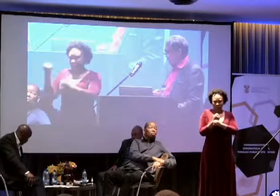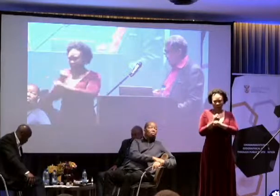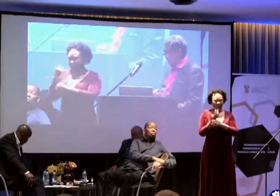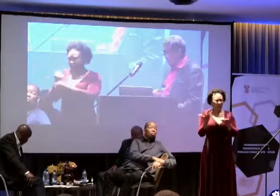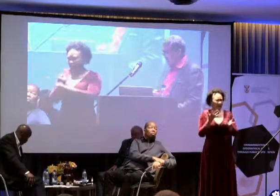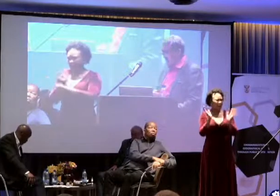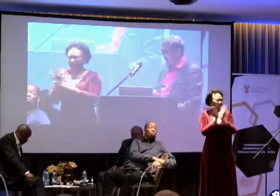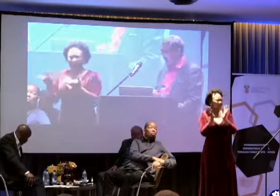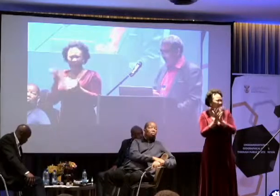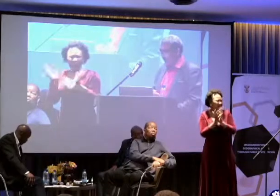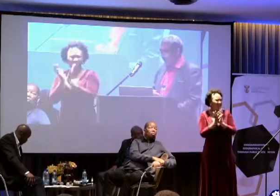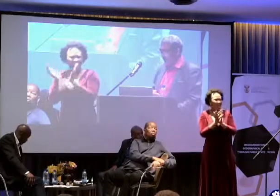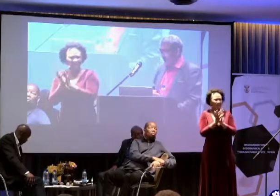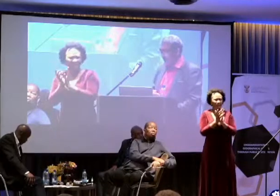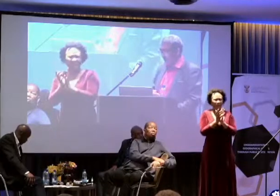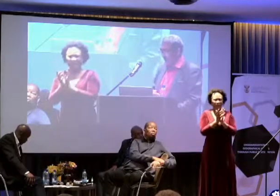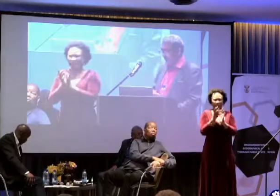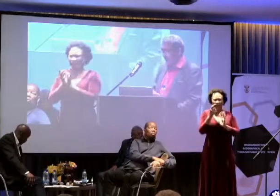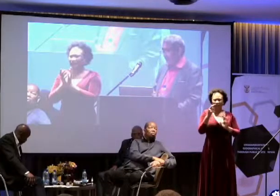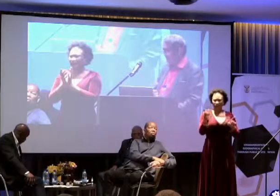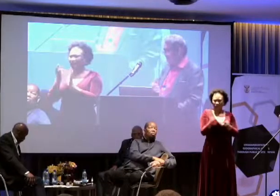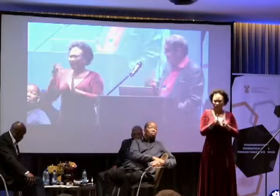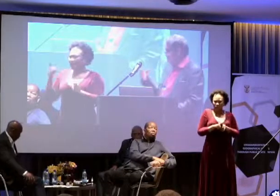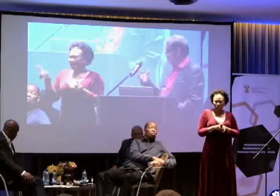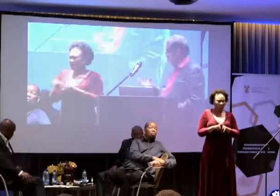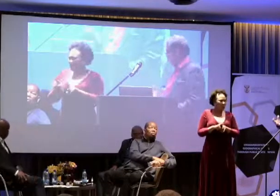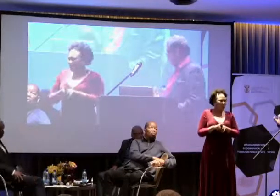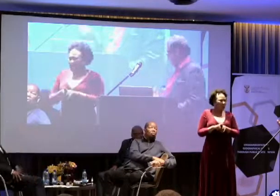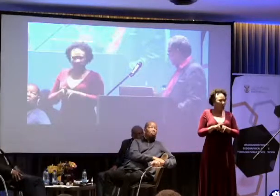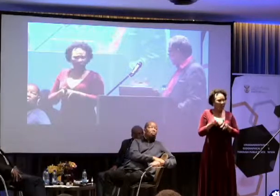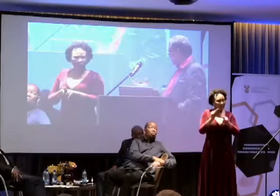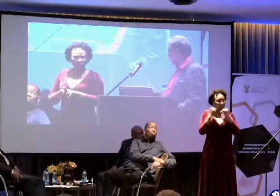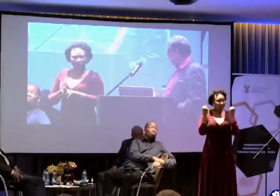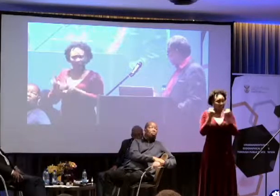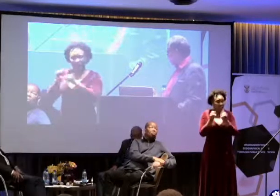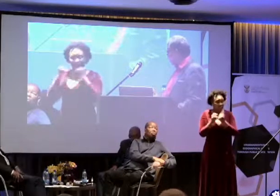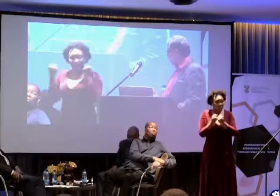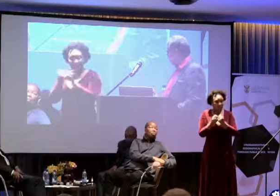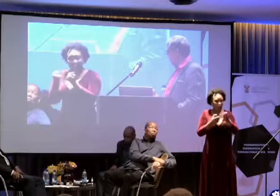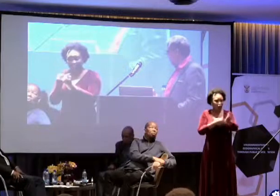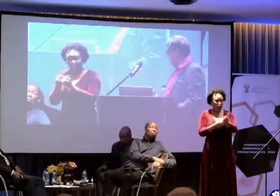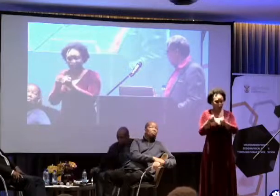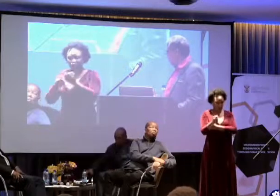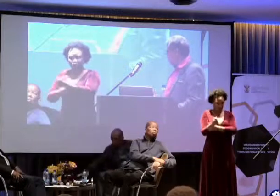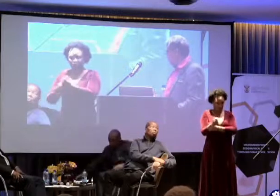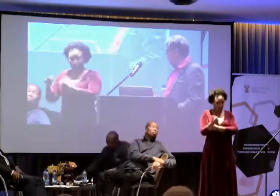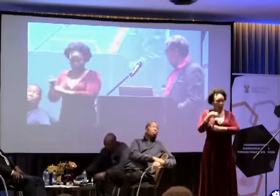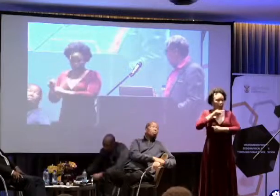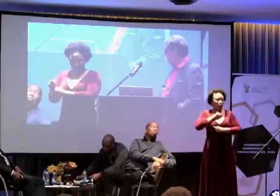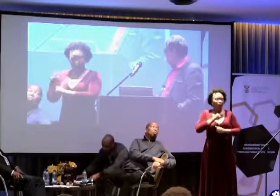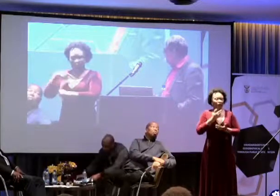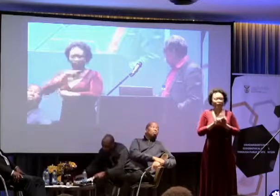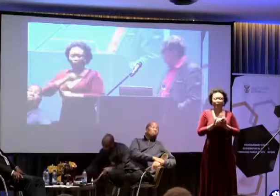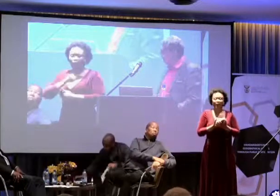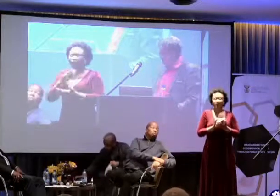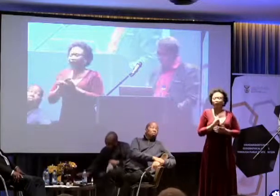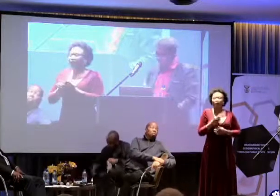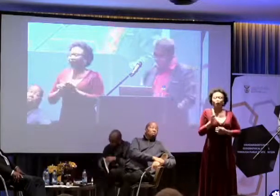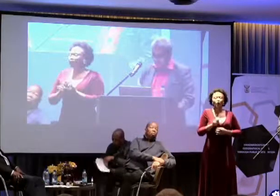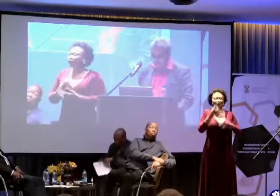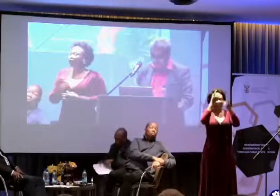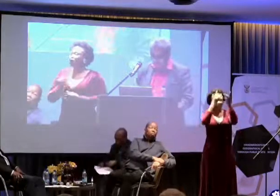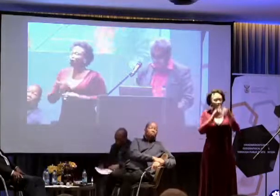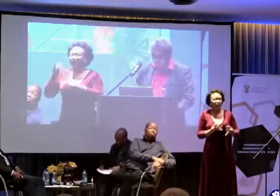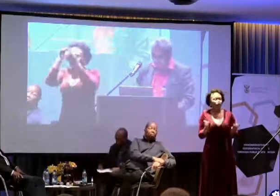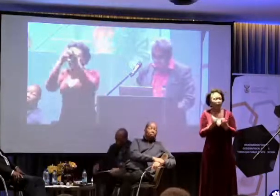meeting platforms. And of course, through the national structures, we can have these kinds of information